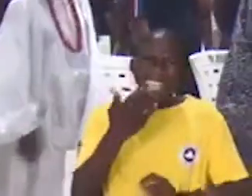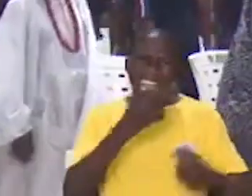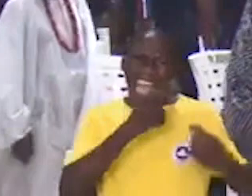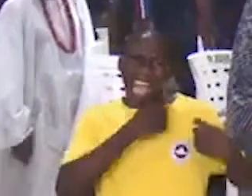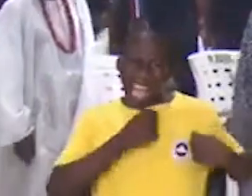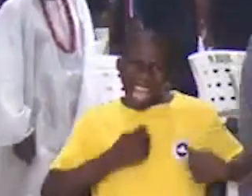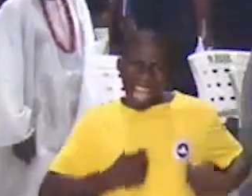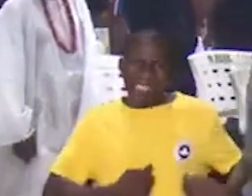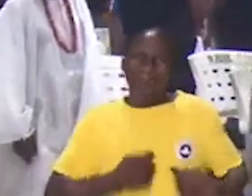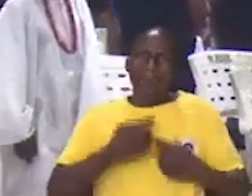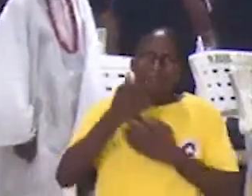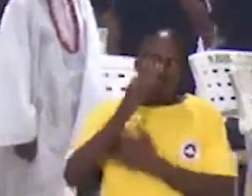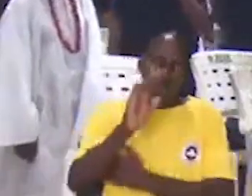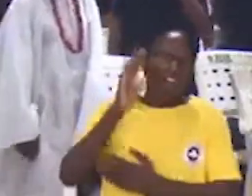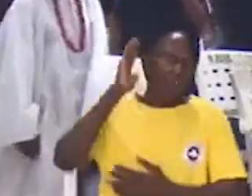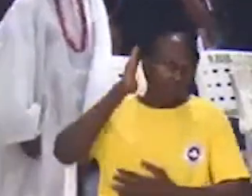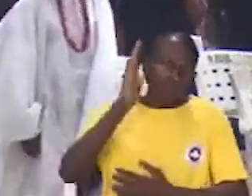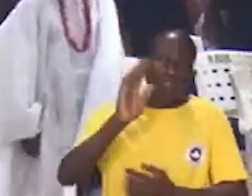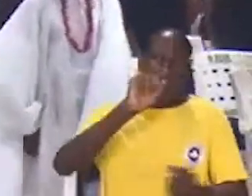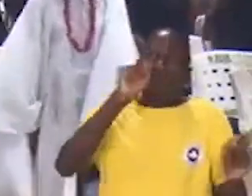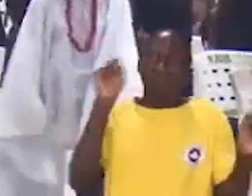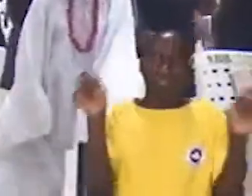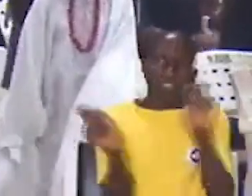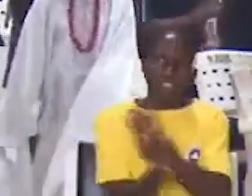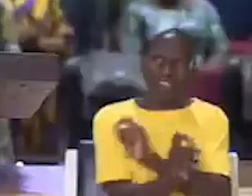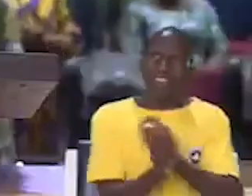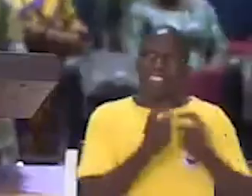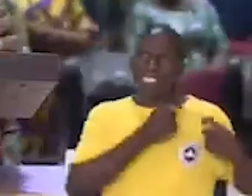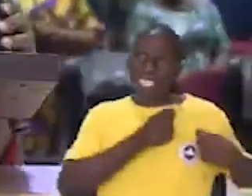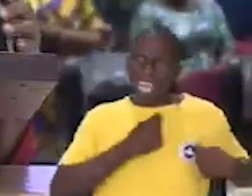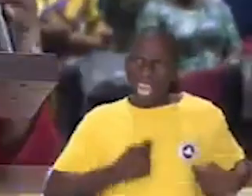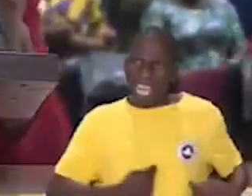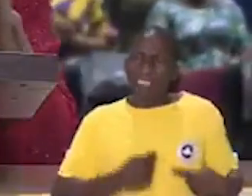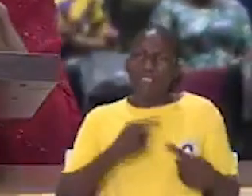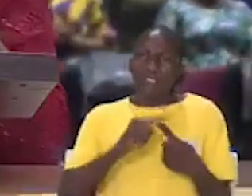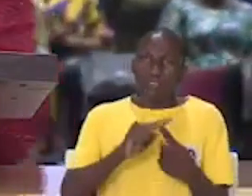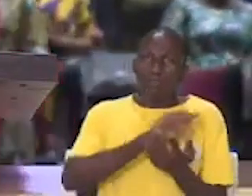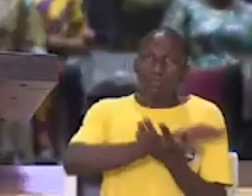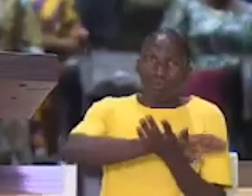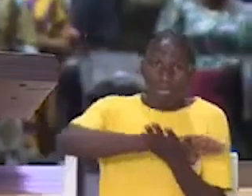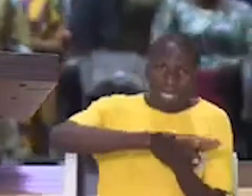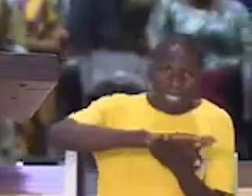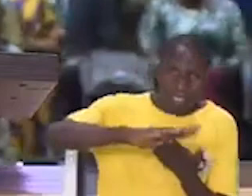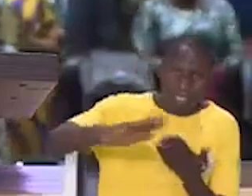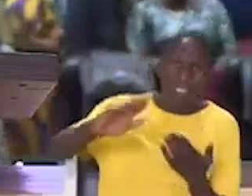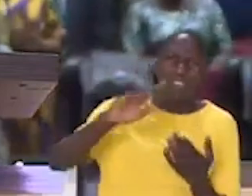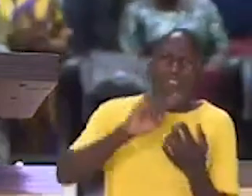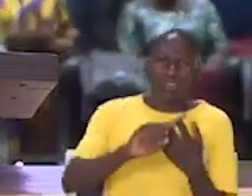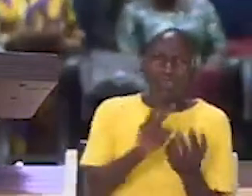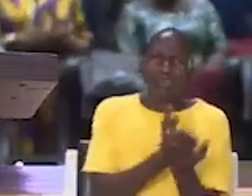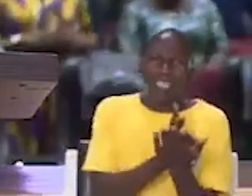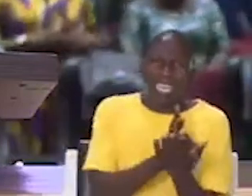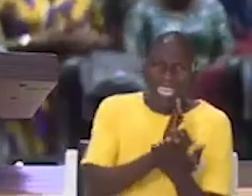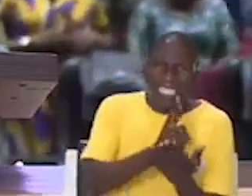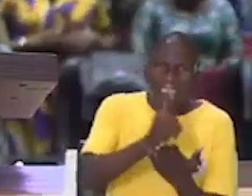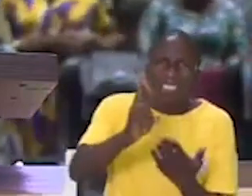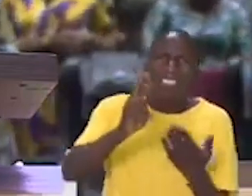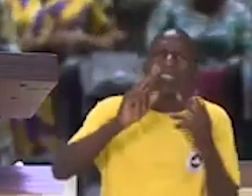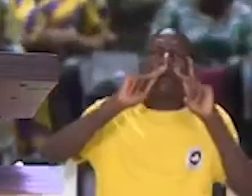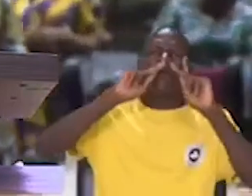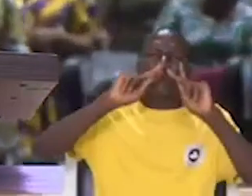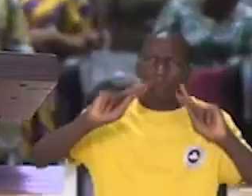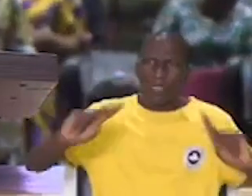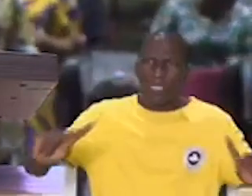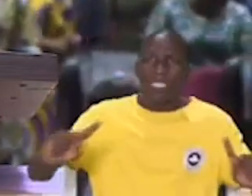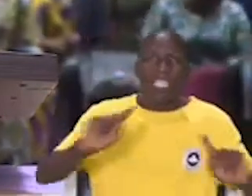turn their hearts to righteousness, to peace, and to divine solutions.